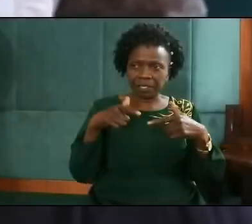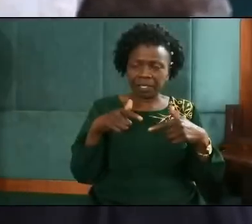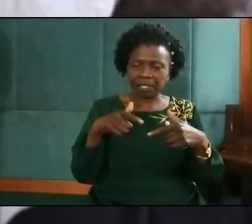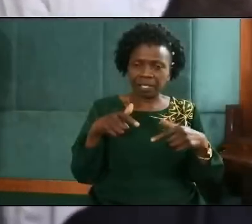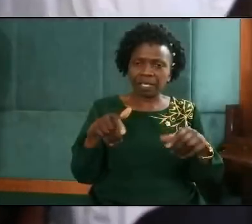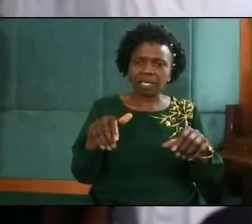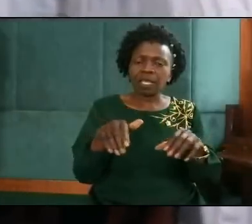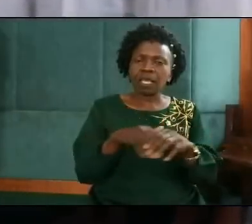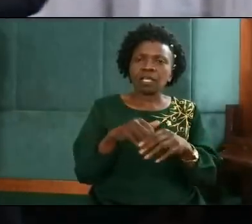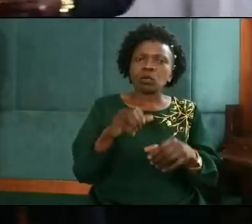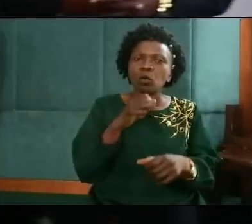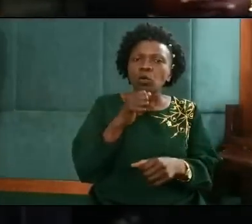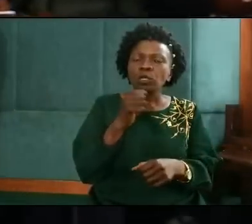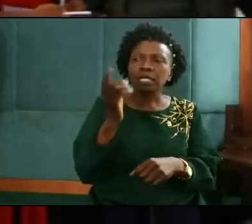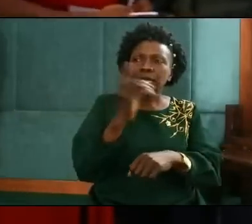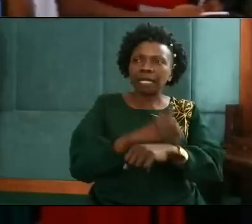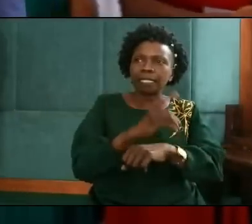days,